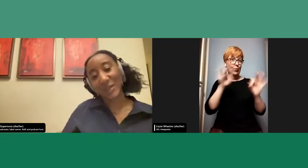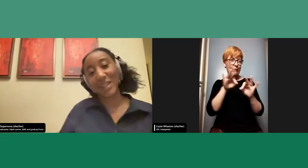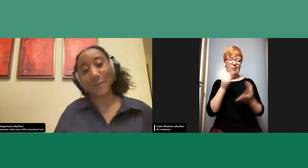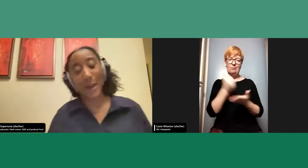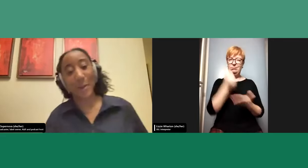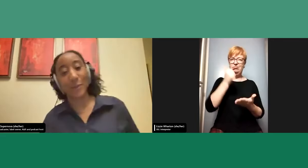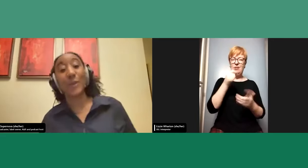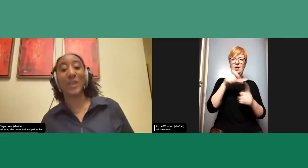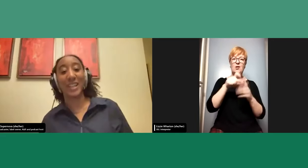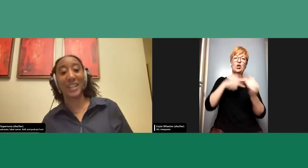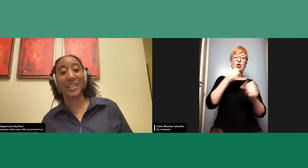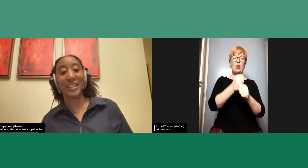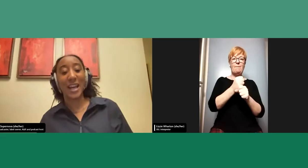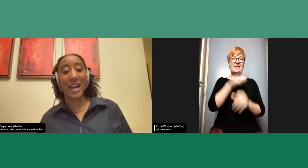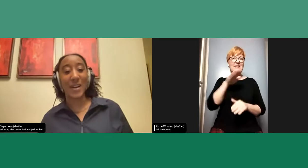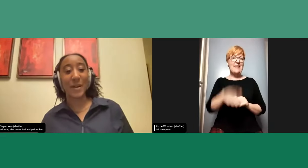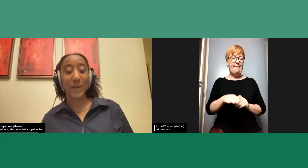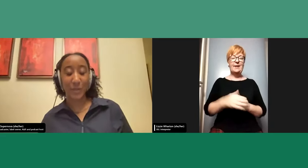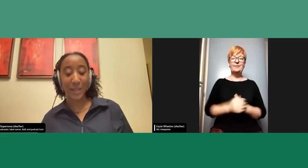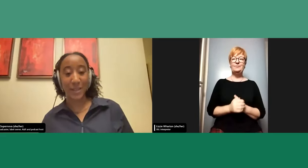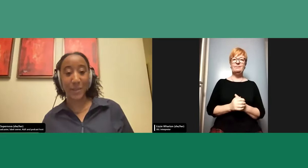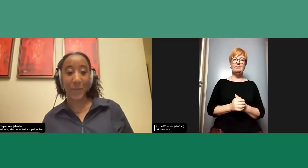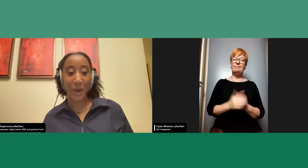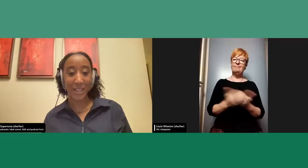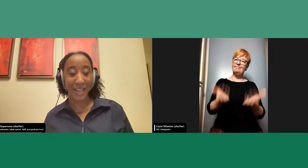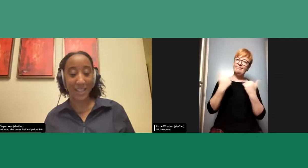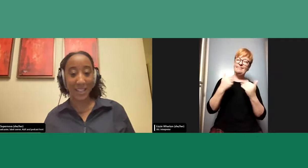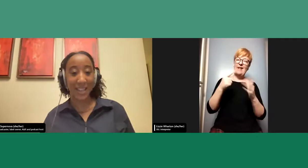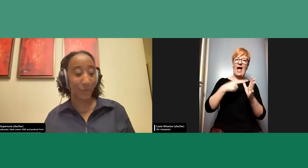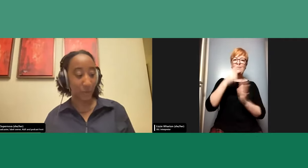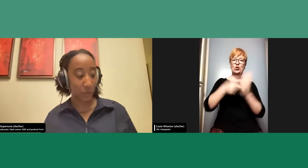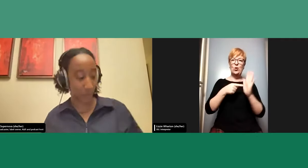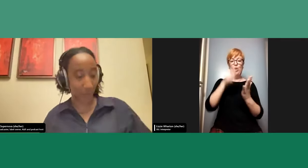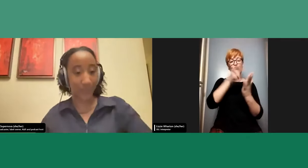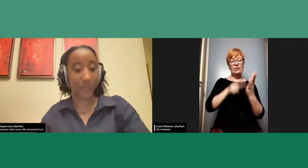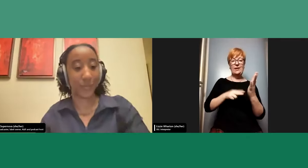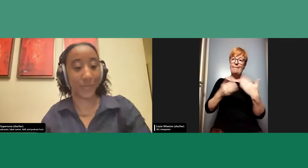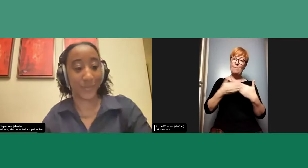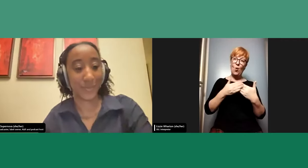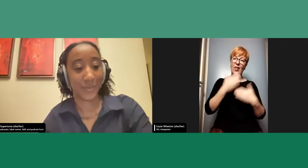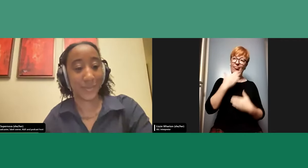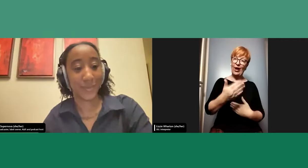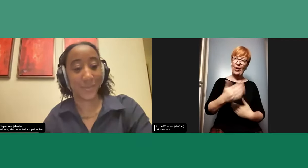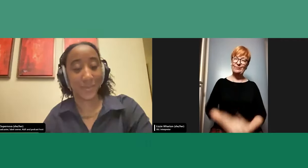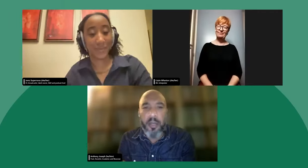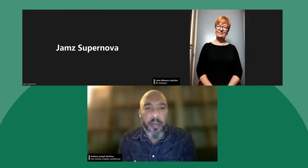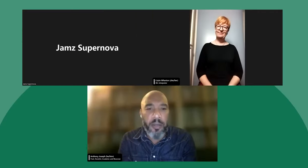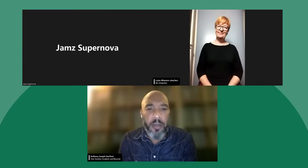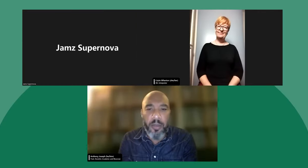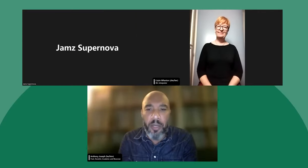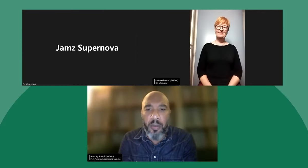Anthony Joseph for reading of another piece of work. So Anthony, the floor is yours.